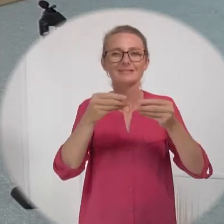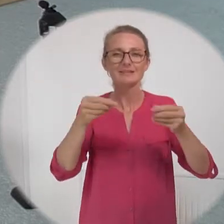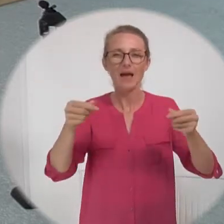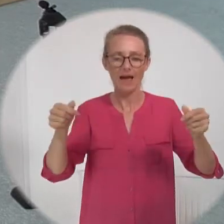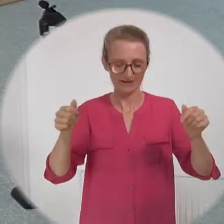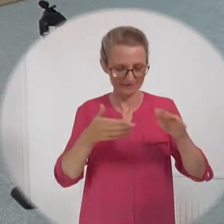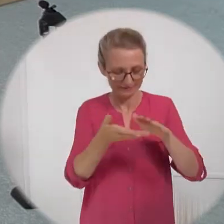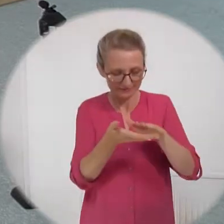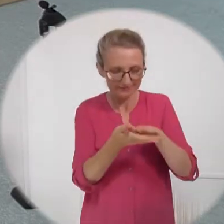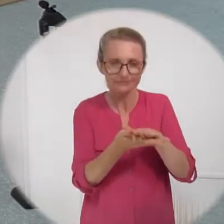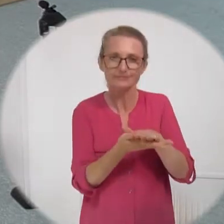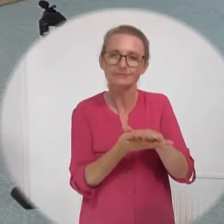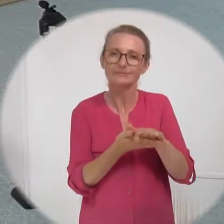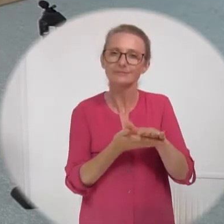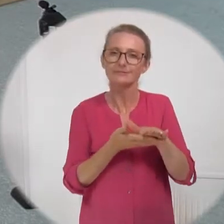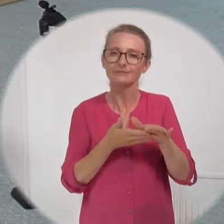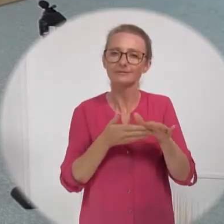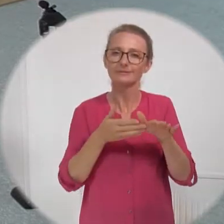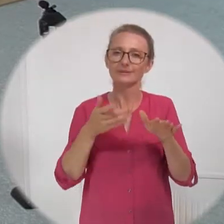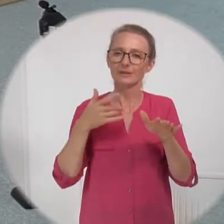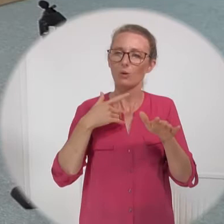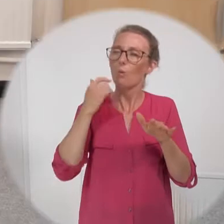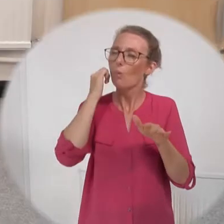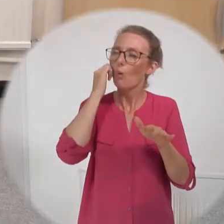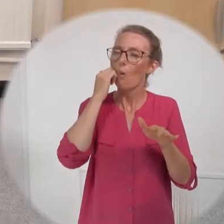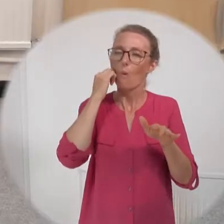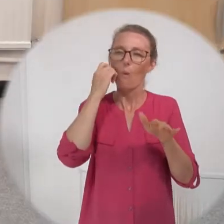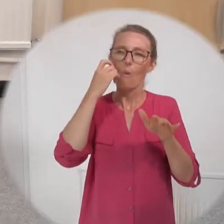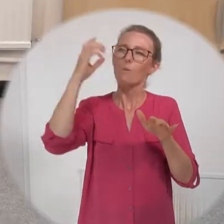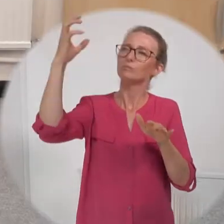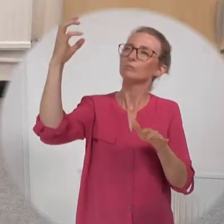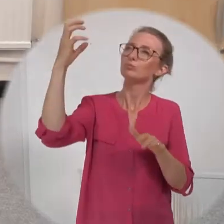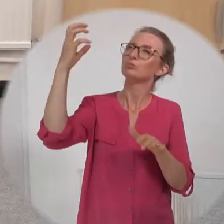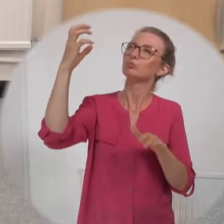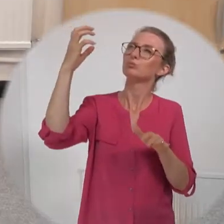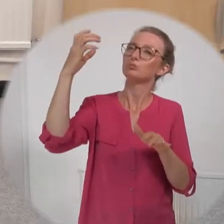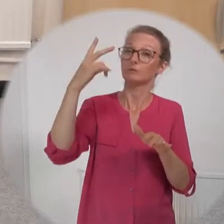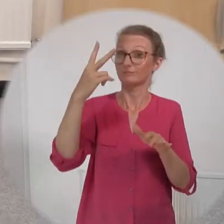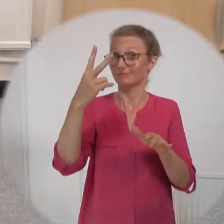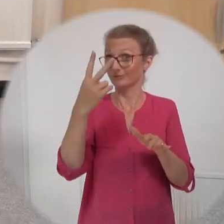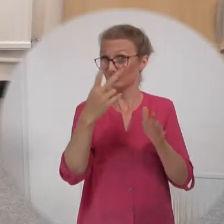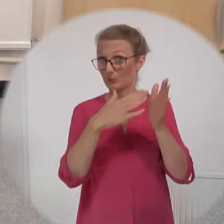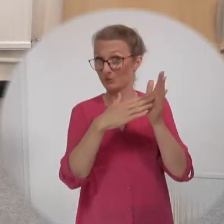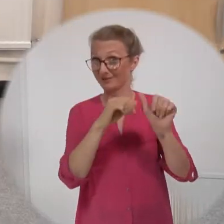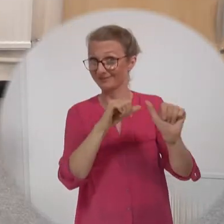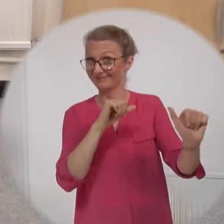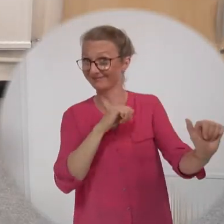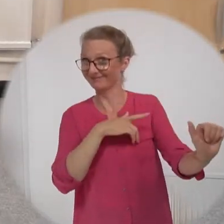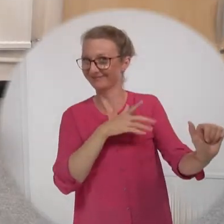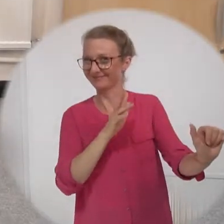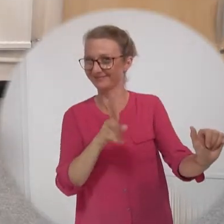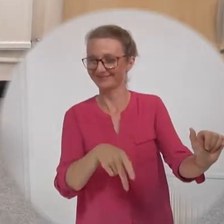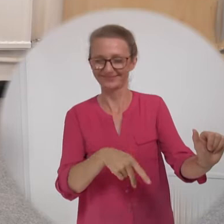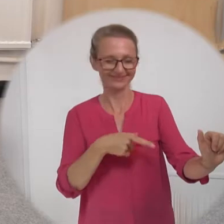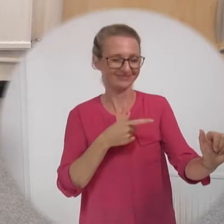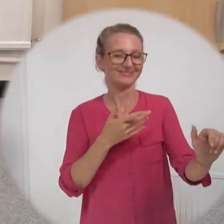So if you were on a warm beach, preferably 2 meters from everybody else, you can imagine